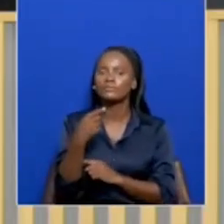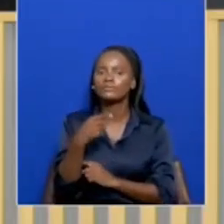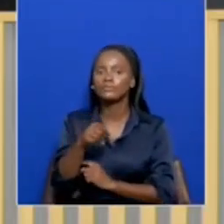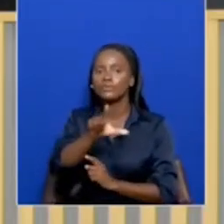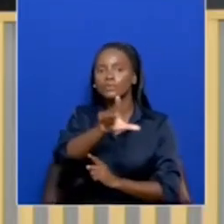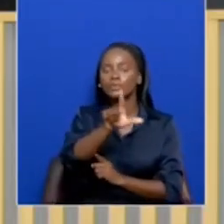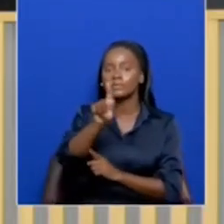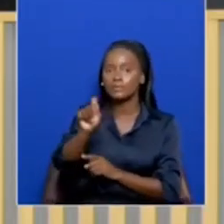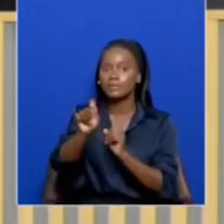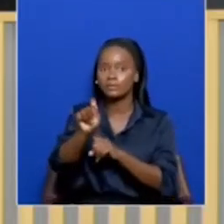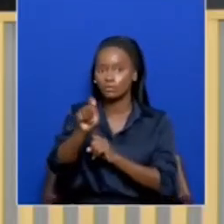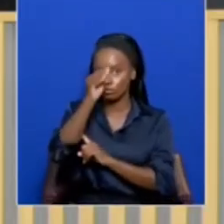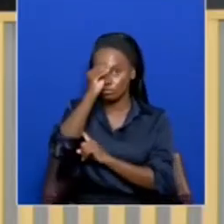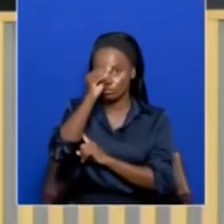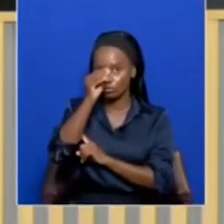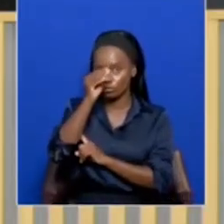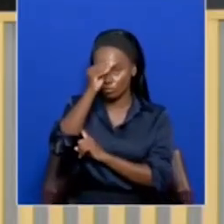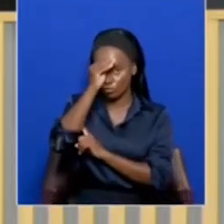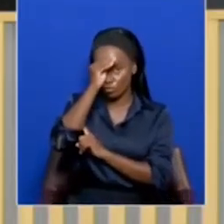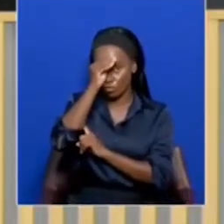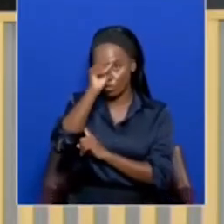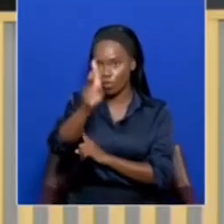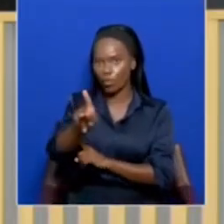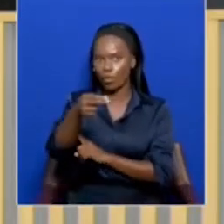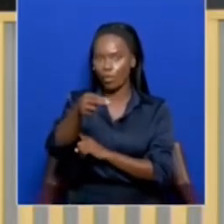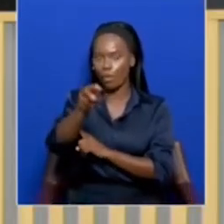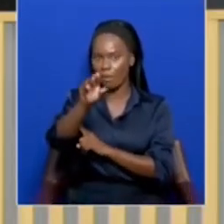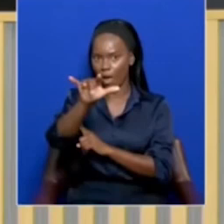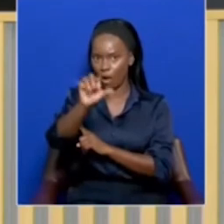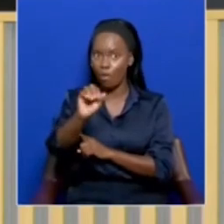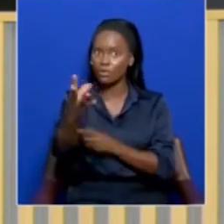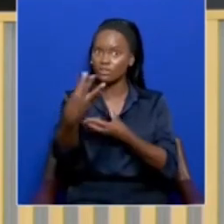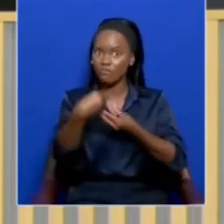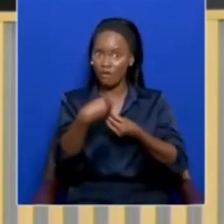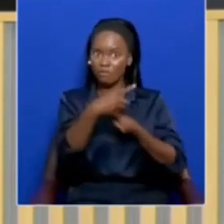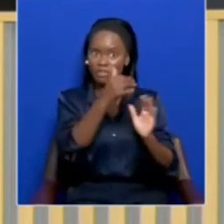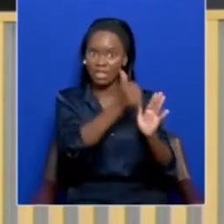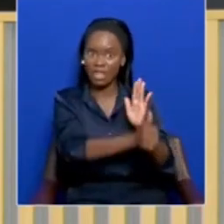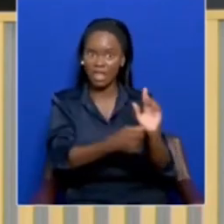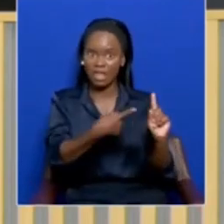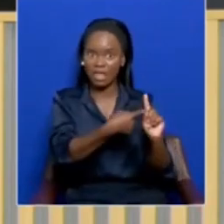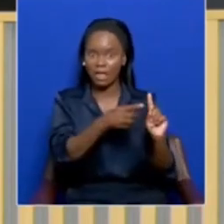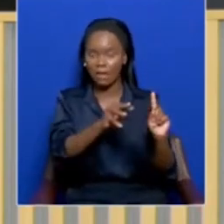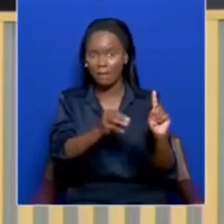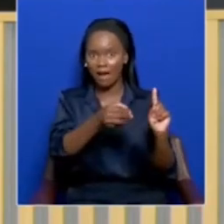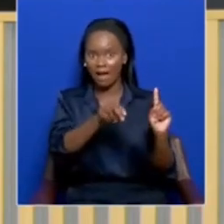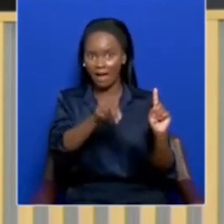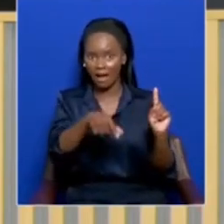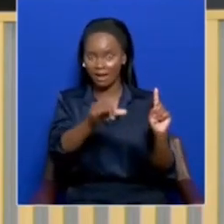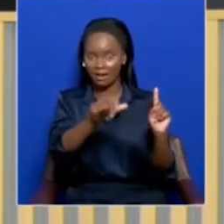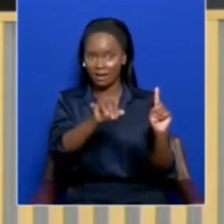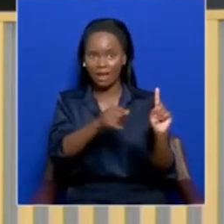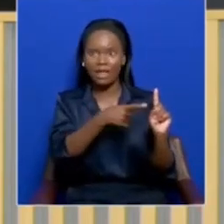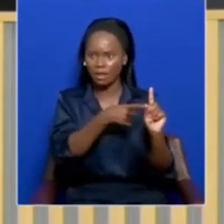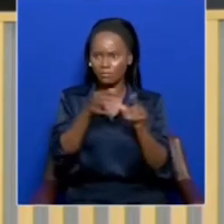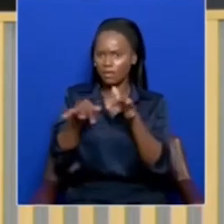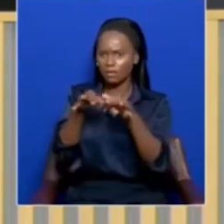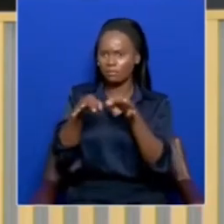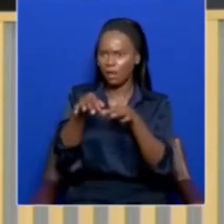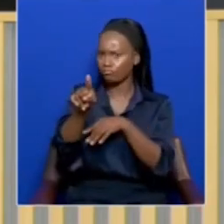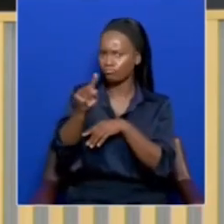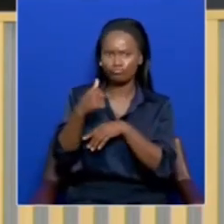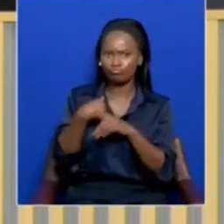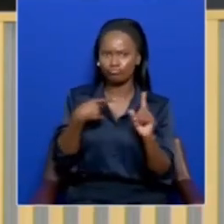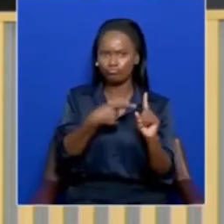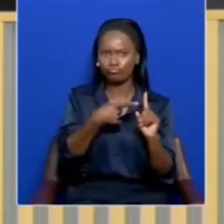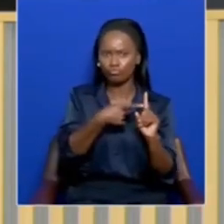And I explicitly informed the minister that General Kumalo was not involved. And when I say